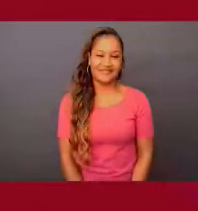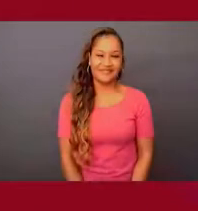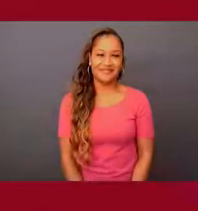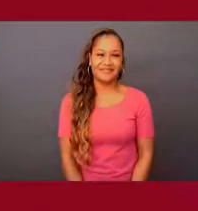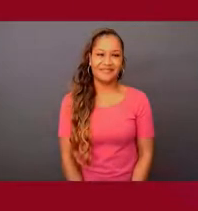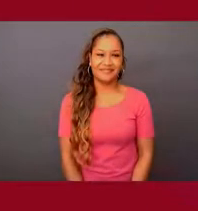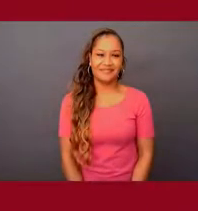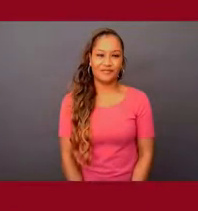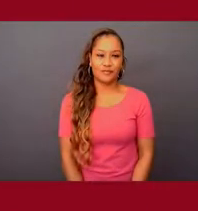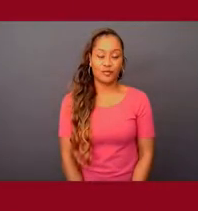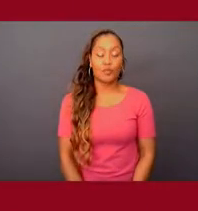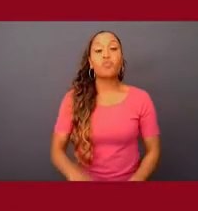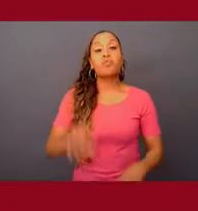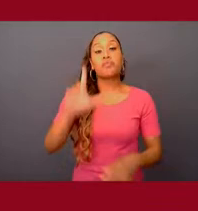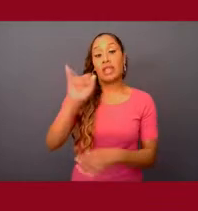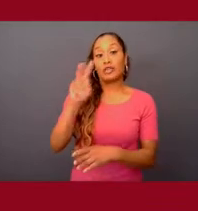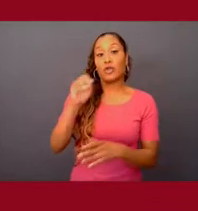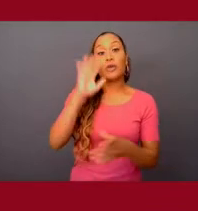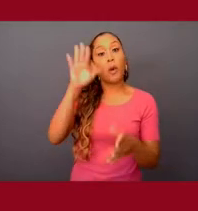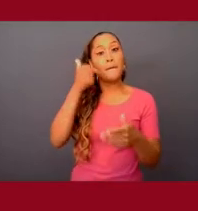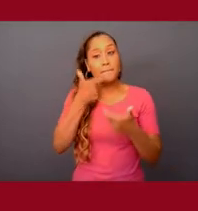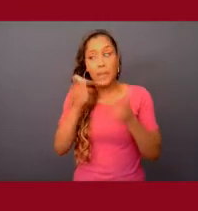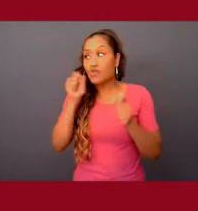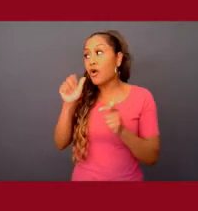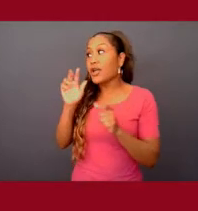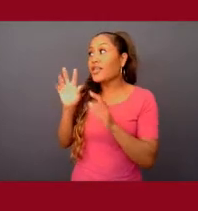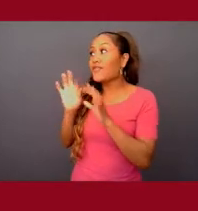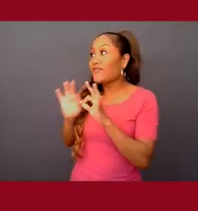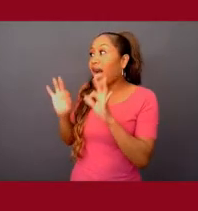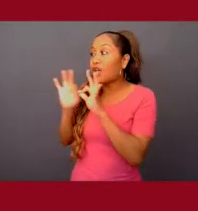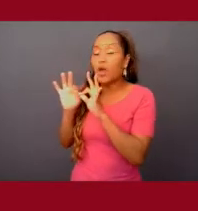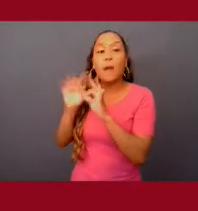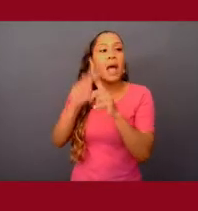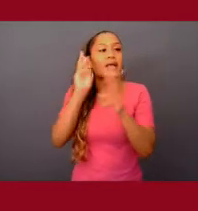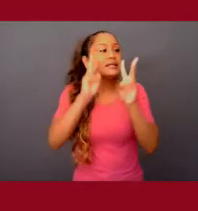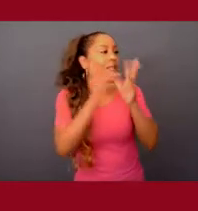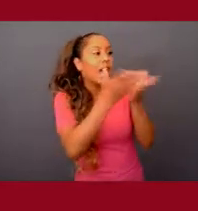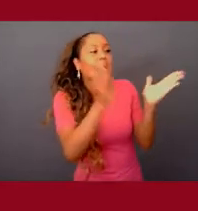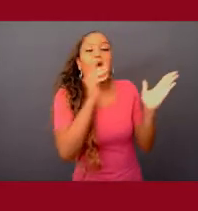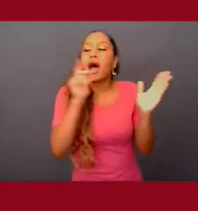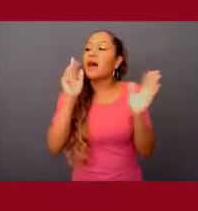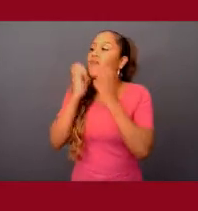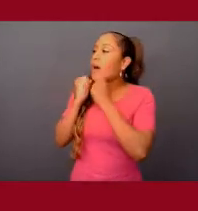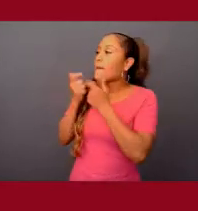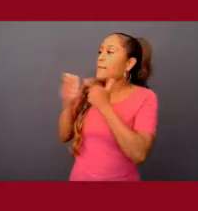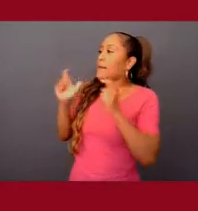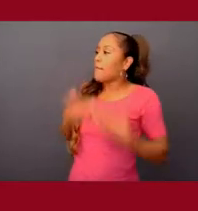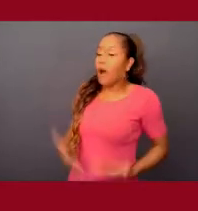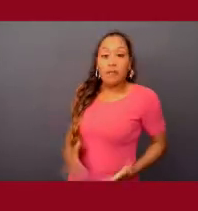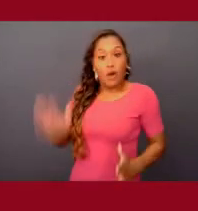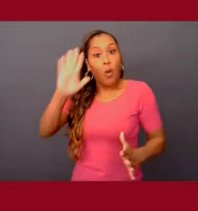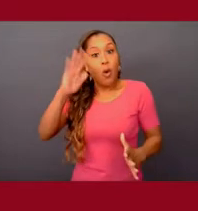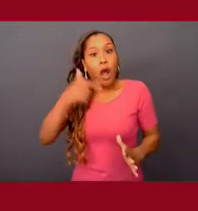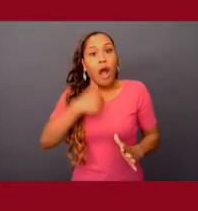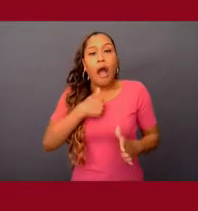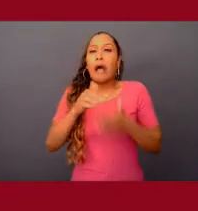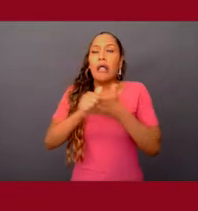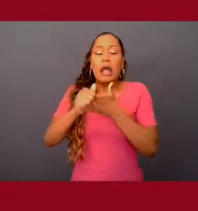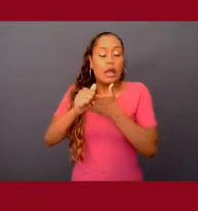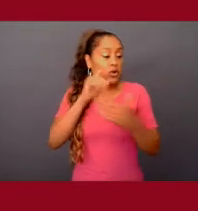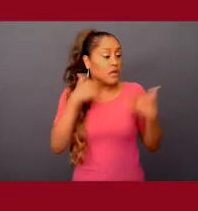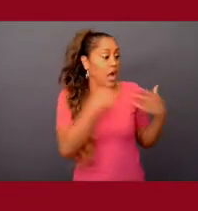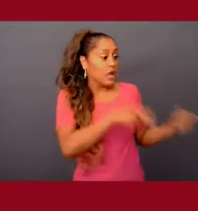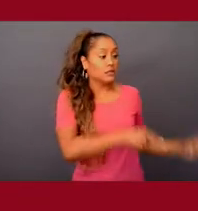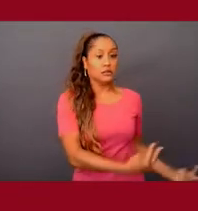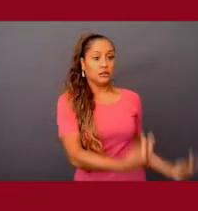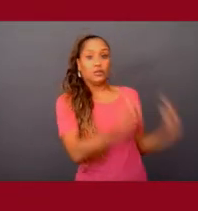Big girls have always had value, but I don't think society has seen the value in bigger bodies. I can lead an example for a younger person who's, you know,